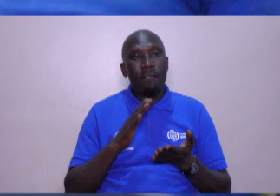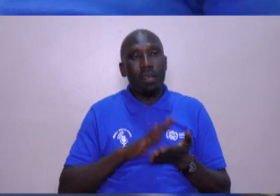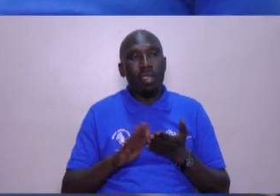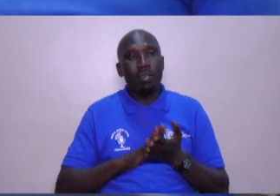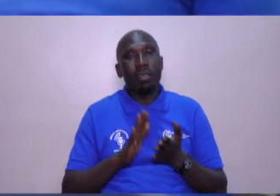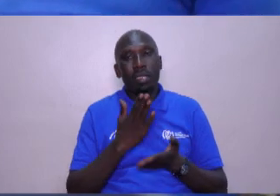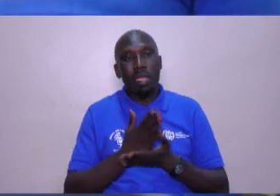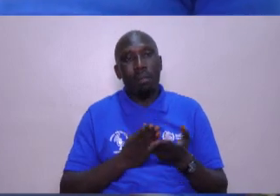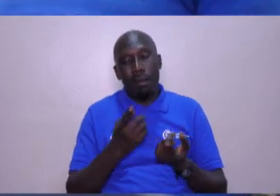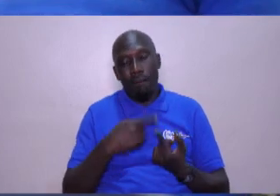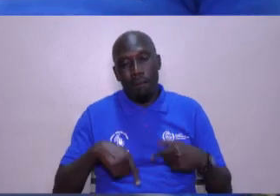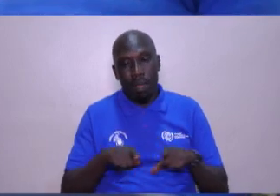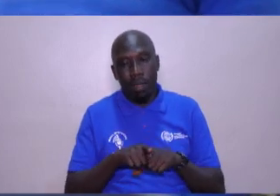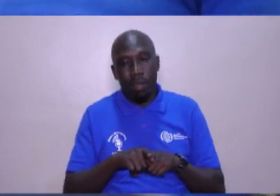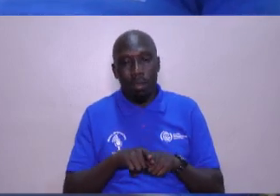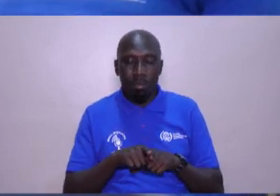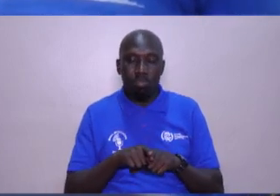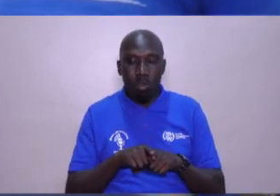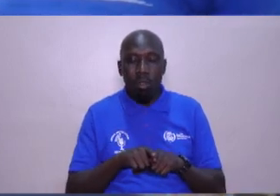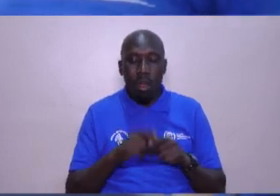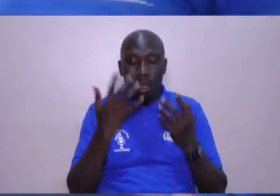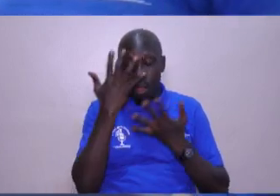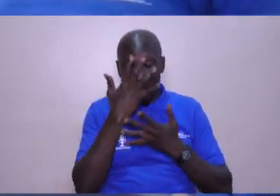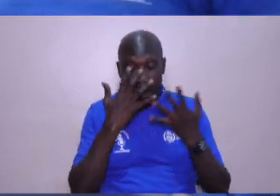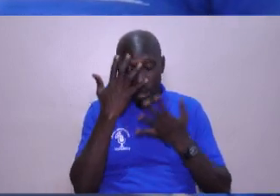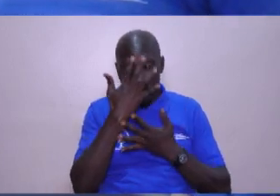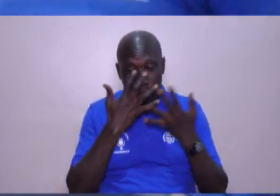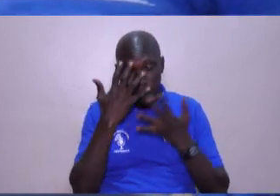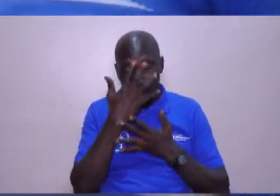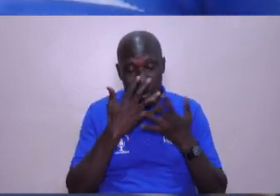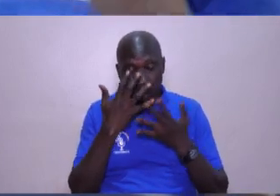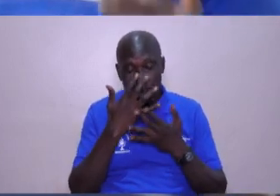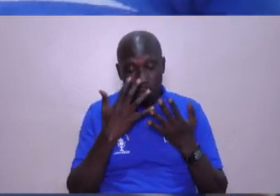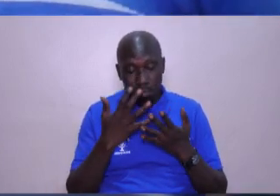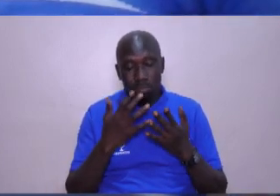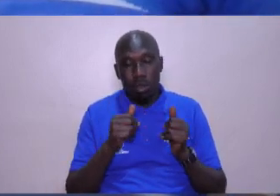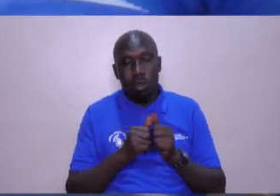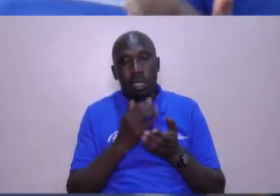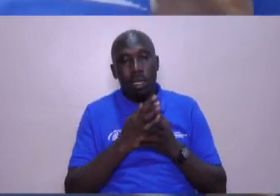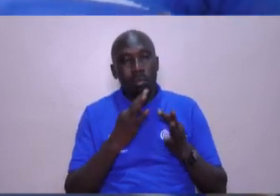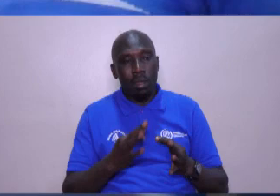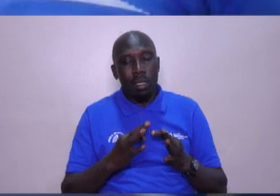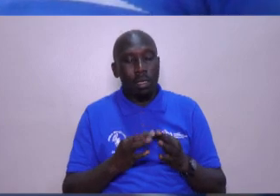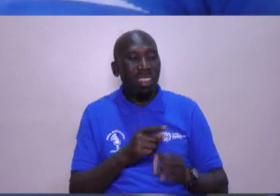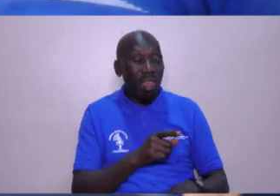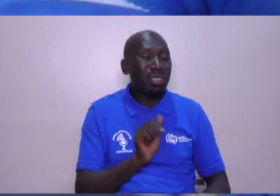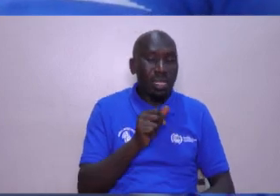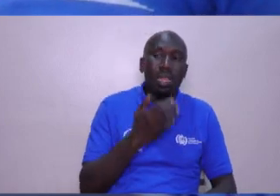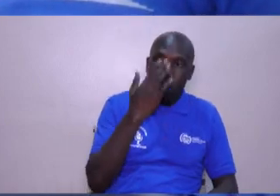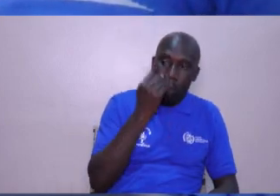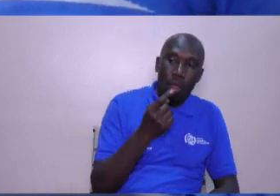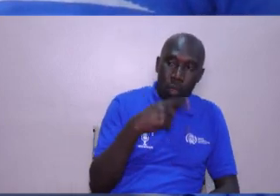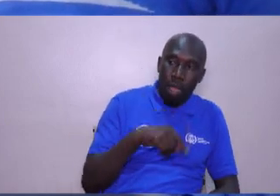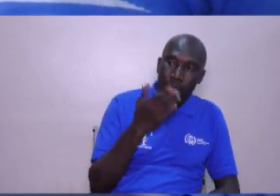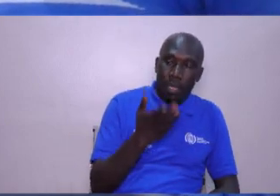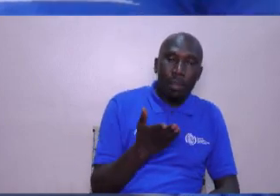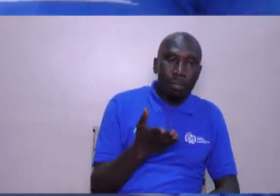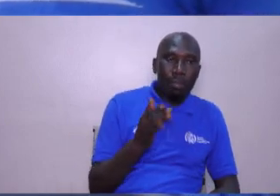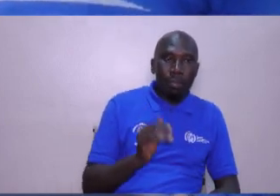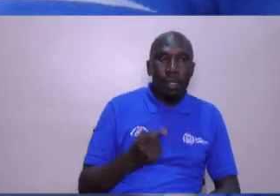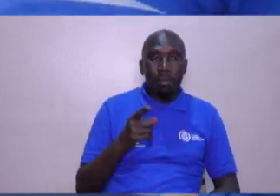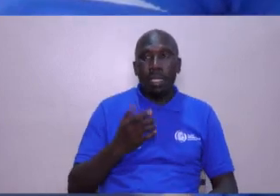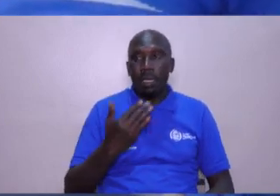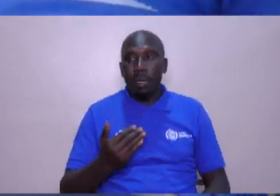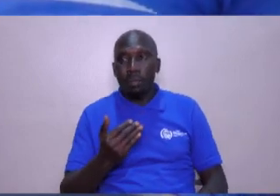us who are not well versed in the. And that's why we are here. That's why we are here. But